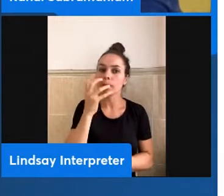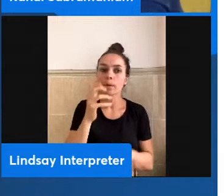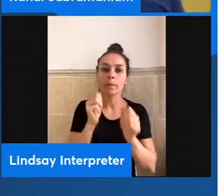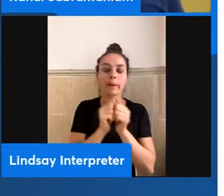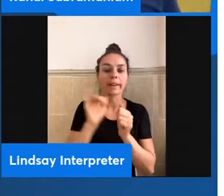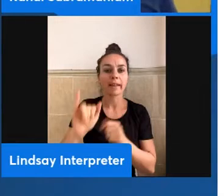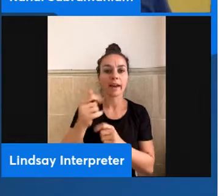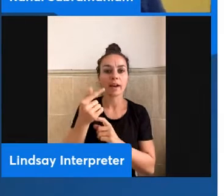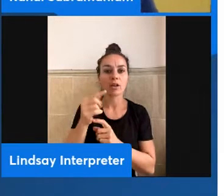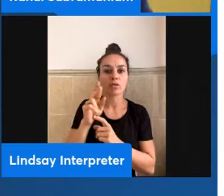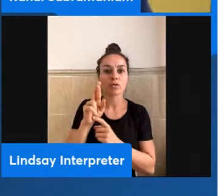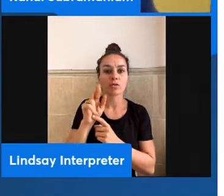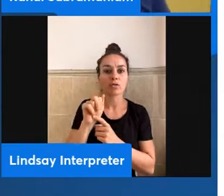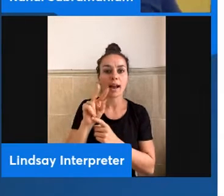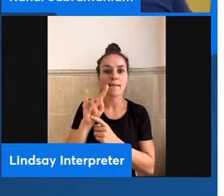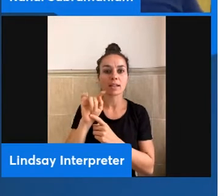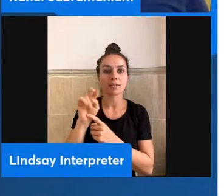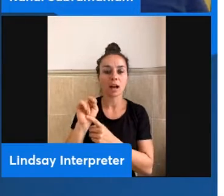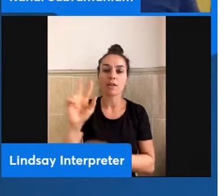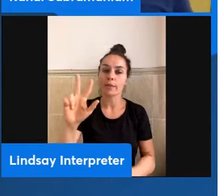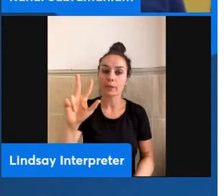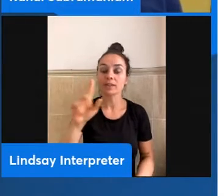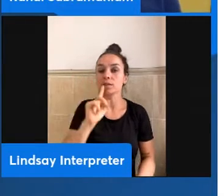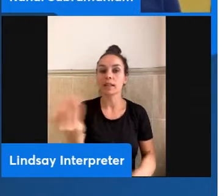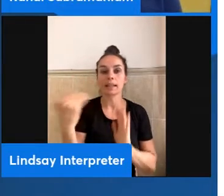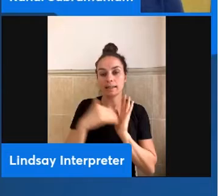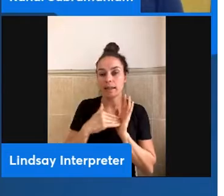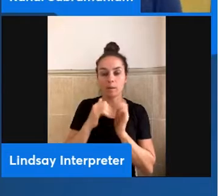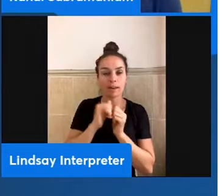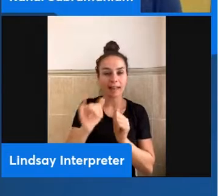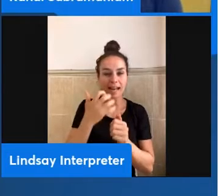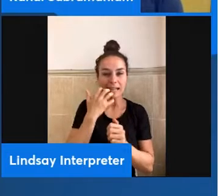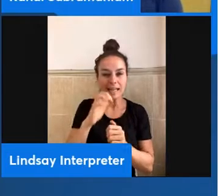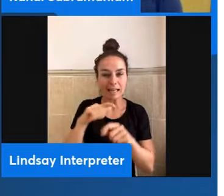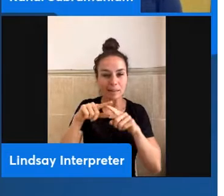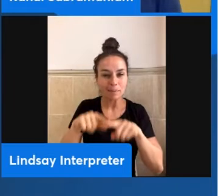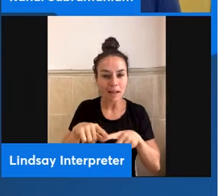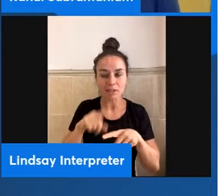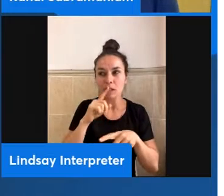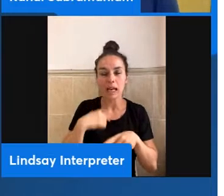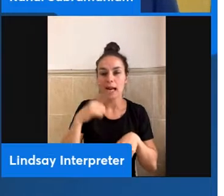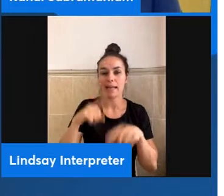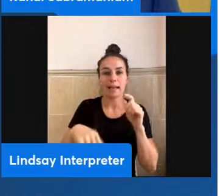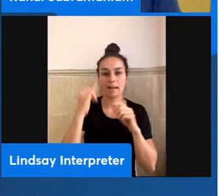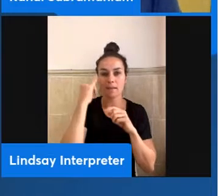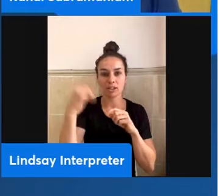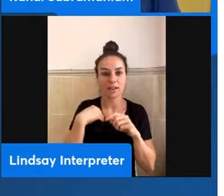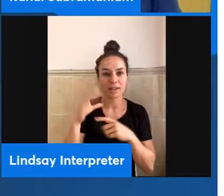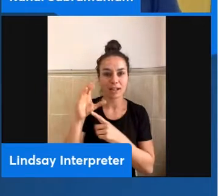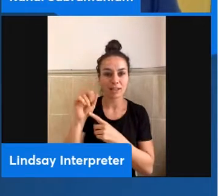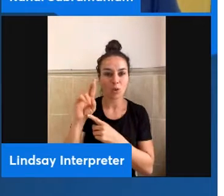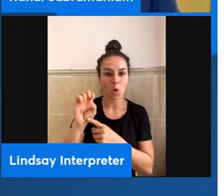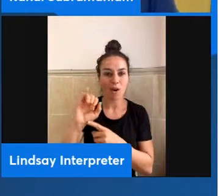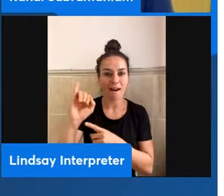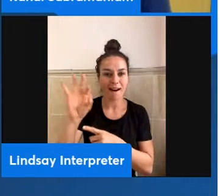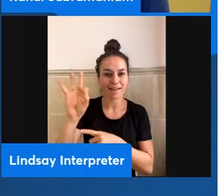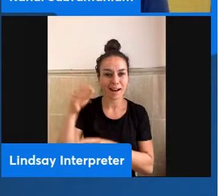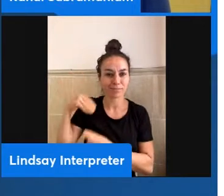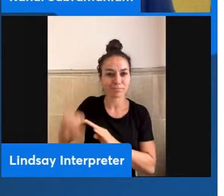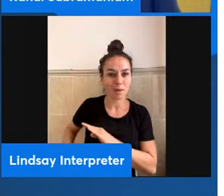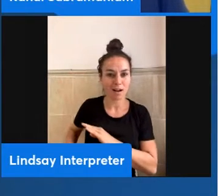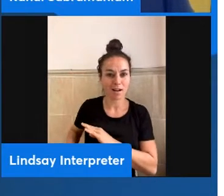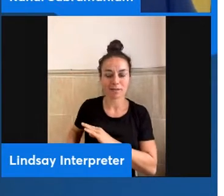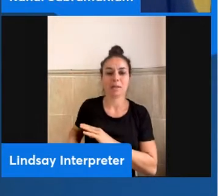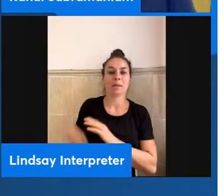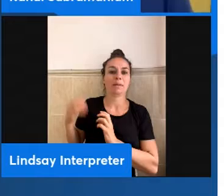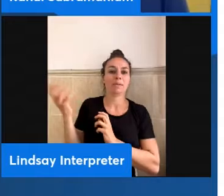Graviton 3, and yeah, again, going on this heat-based thing. I could never think of having a Core i9 in my pocket. So then, kind of